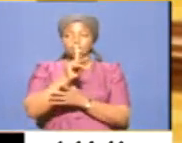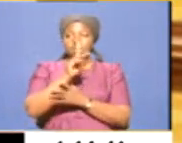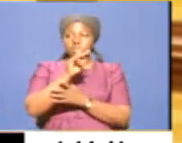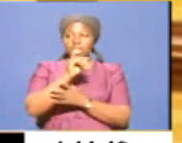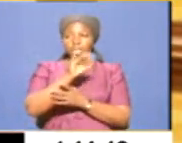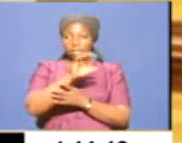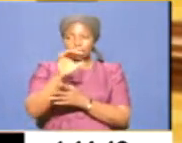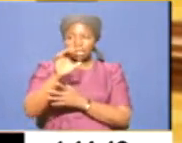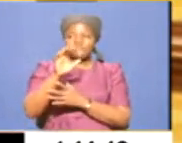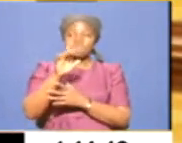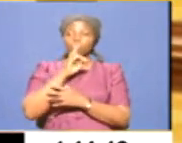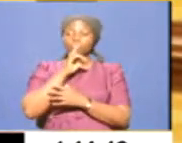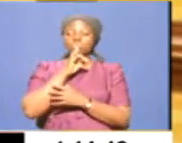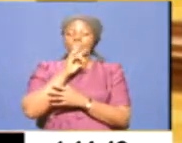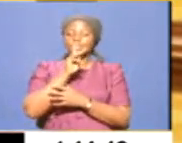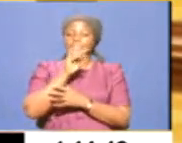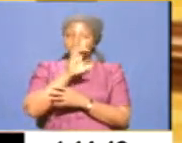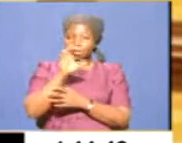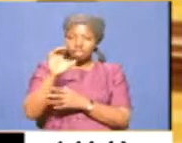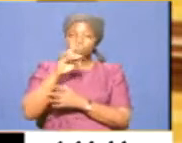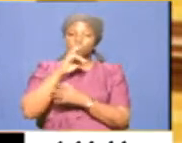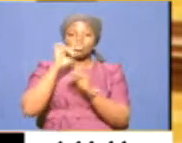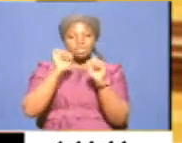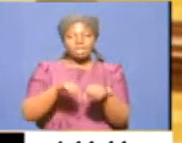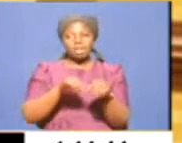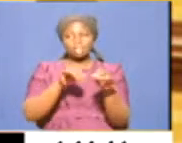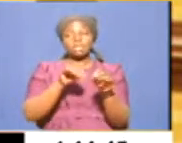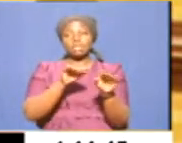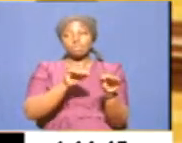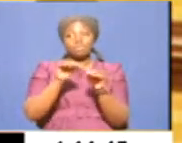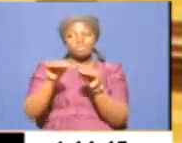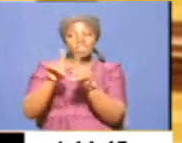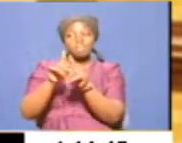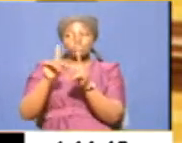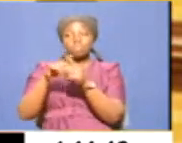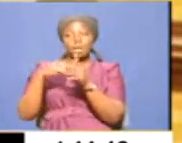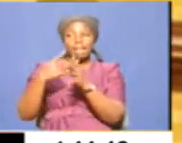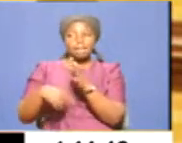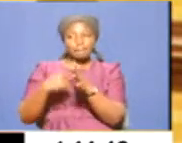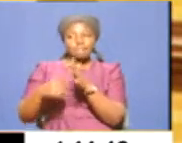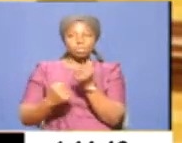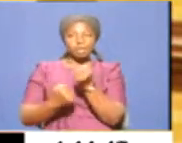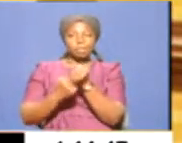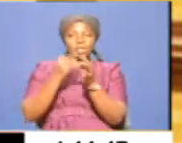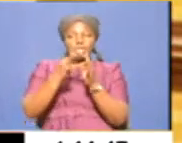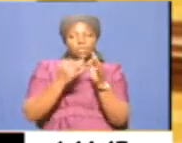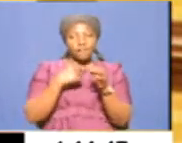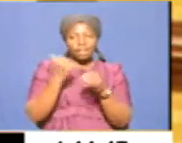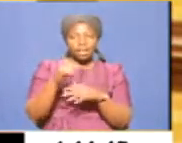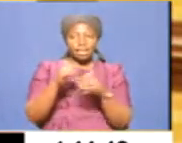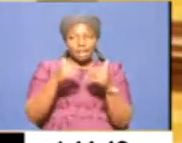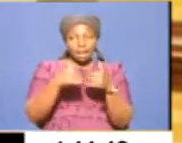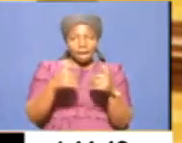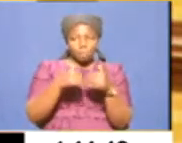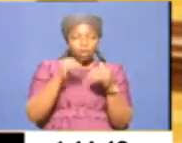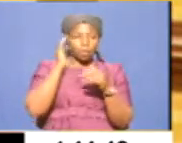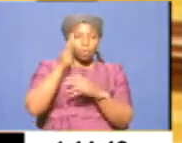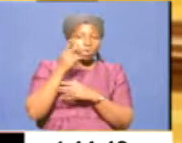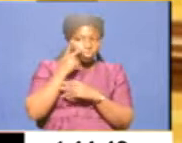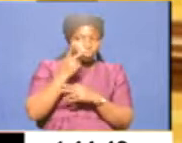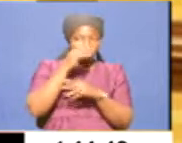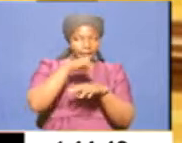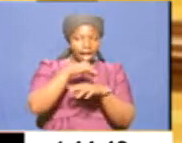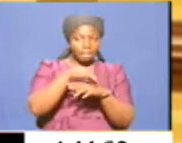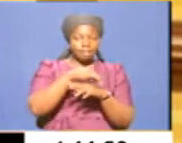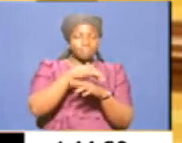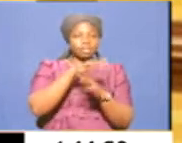same to the industry to be able to supplement if there is any deficit. We will be looking at the existing stock through the SFR, because